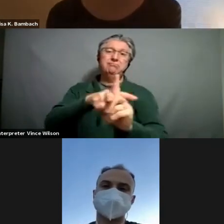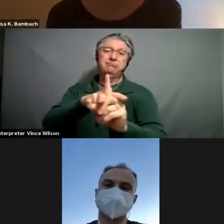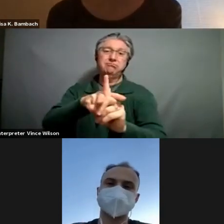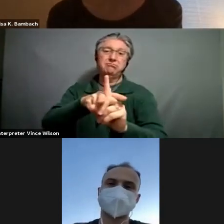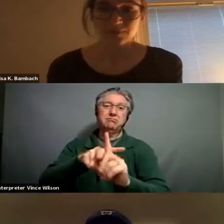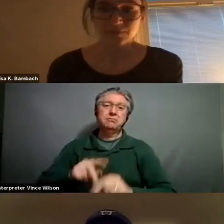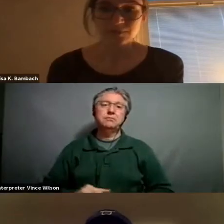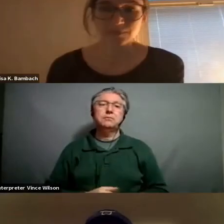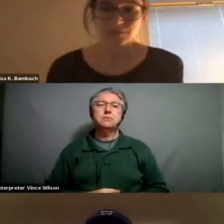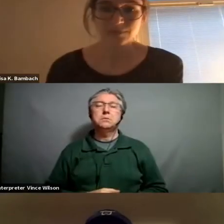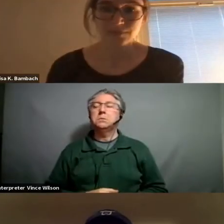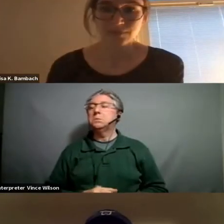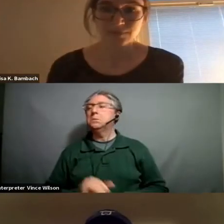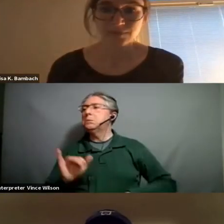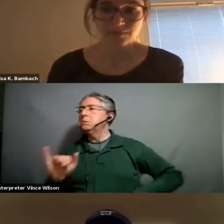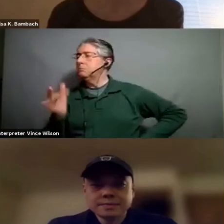That's interesting.